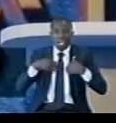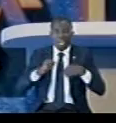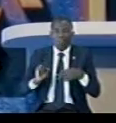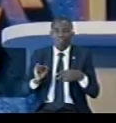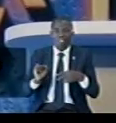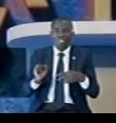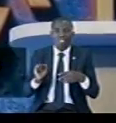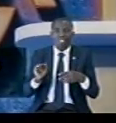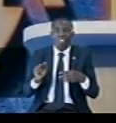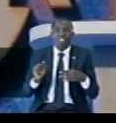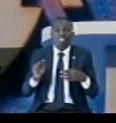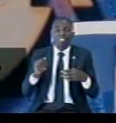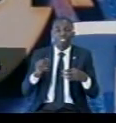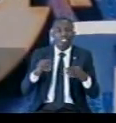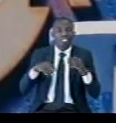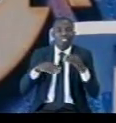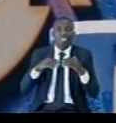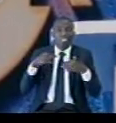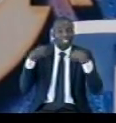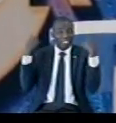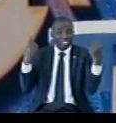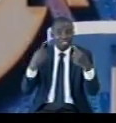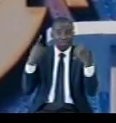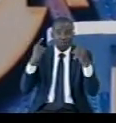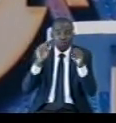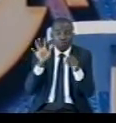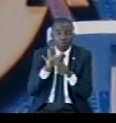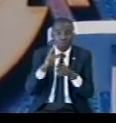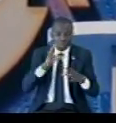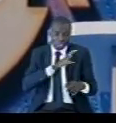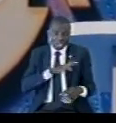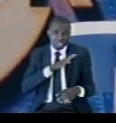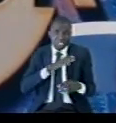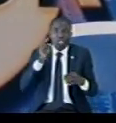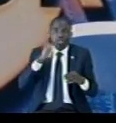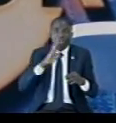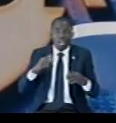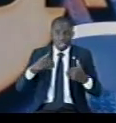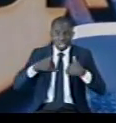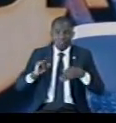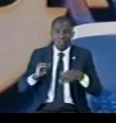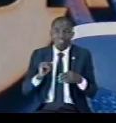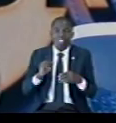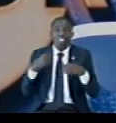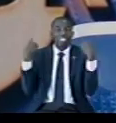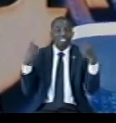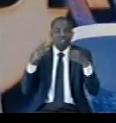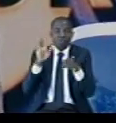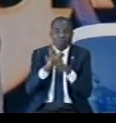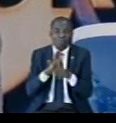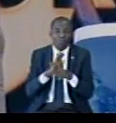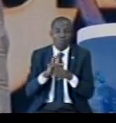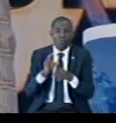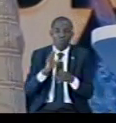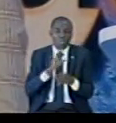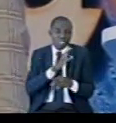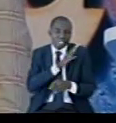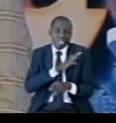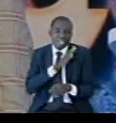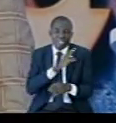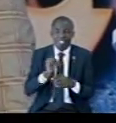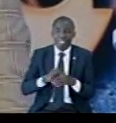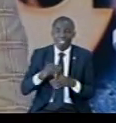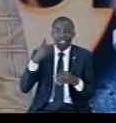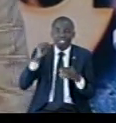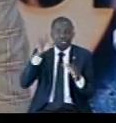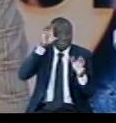character, Babylonish behavior, Babylonish iniquity. Babylon, the